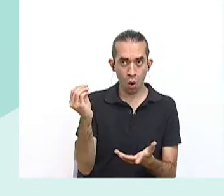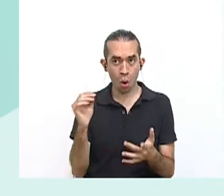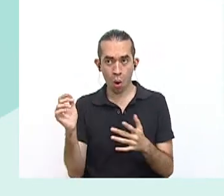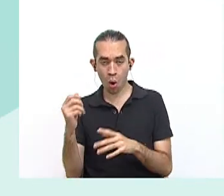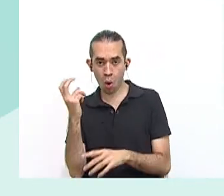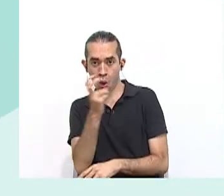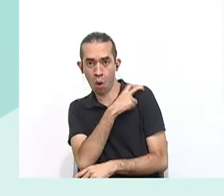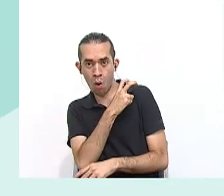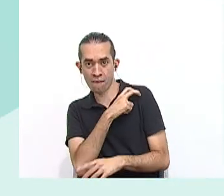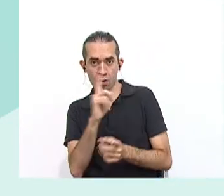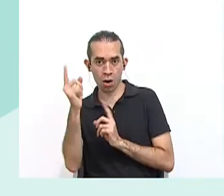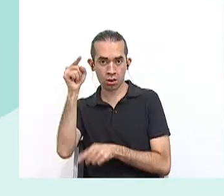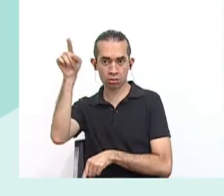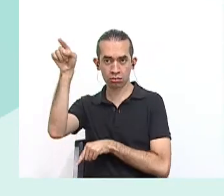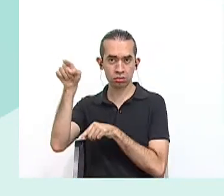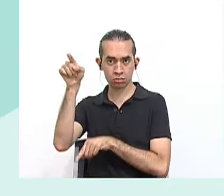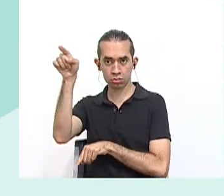employer?